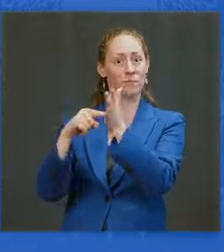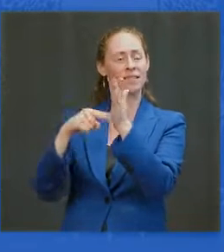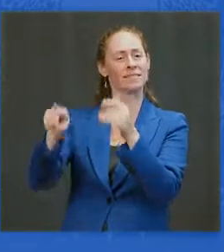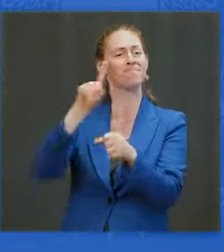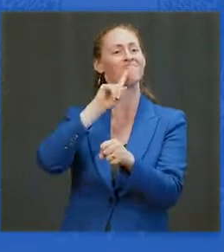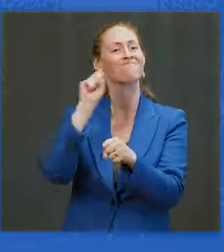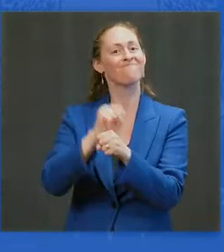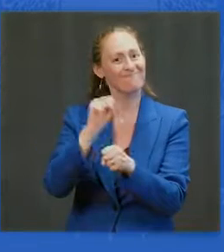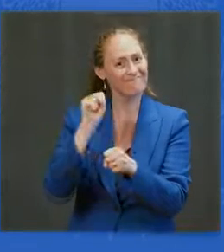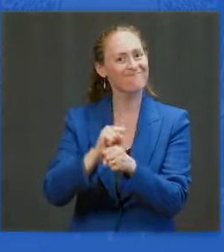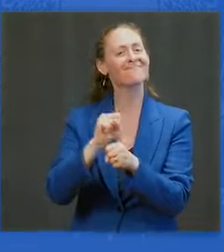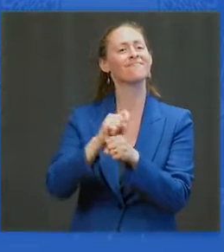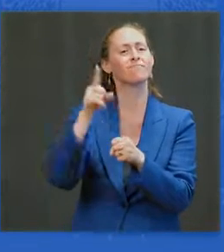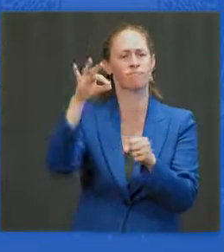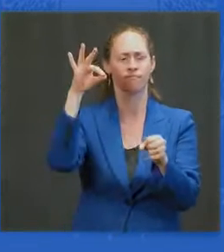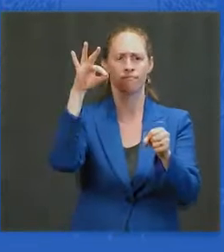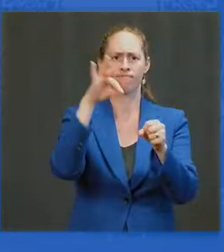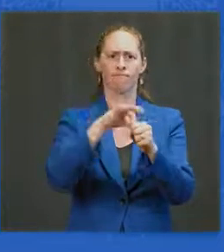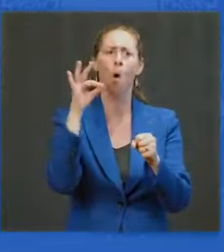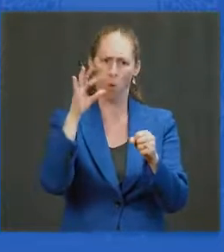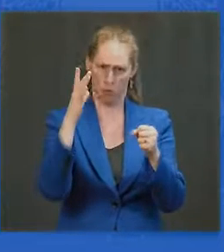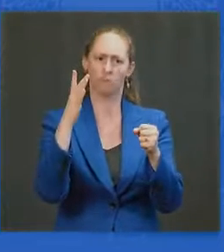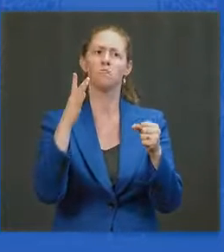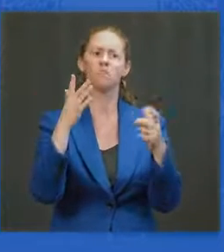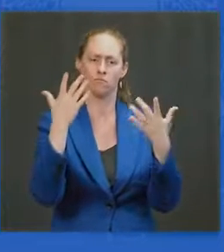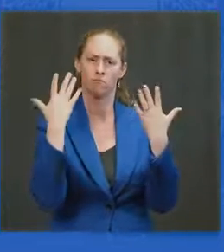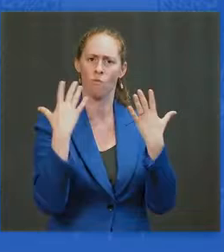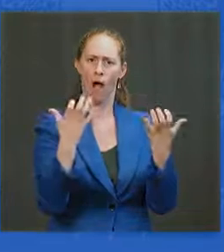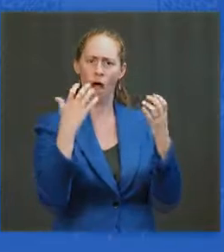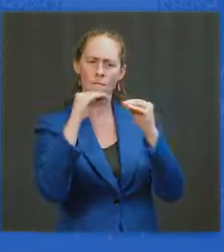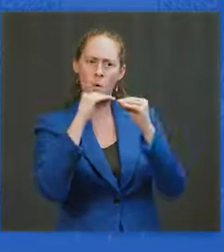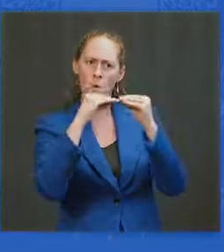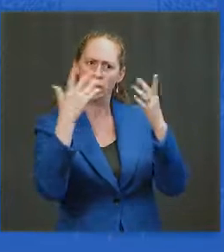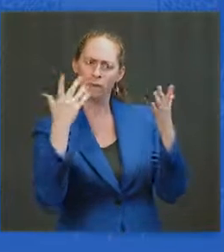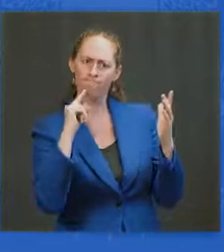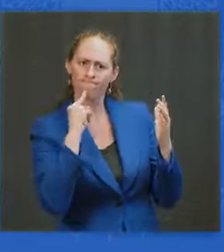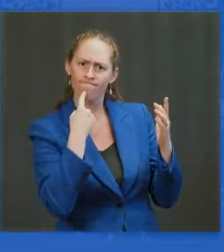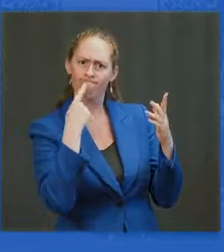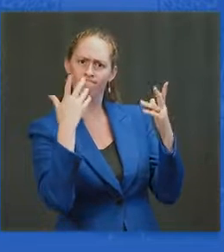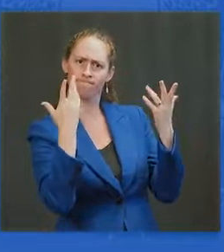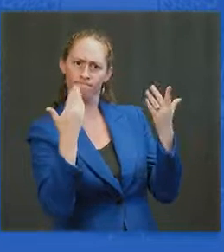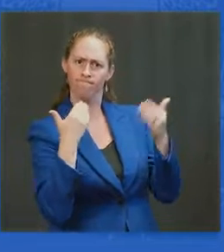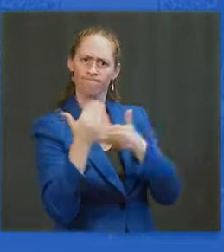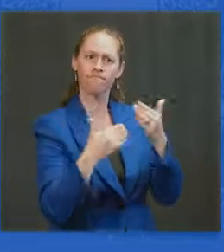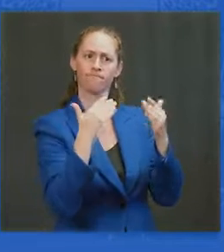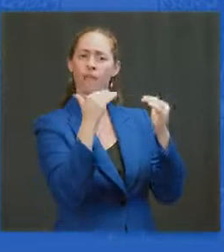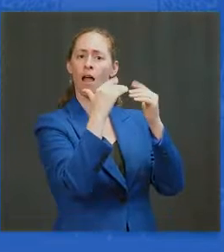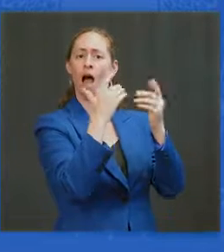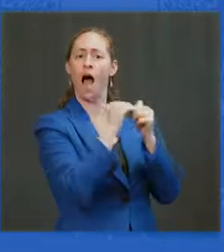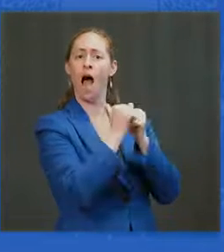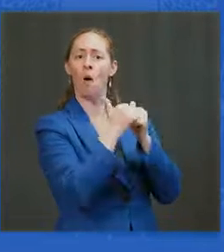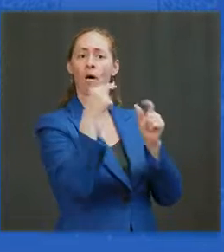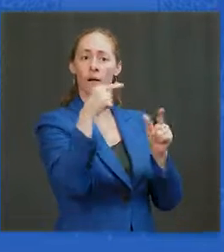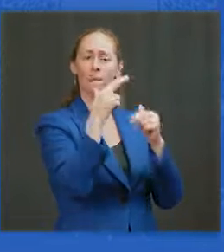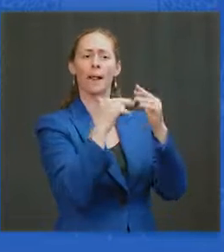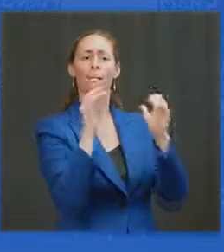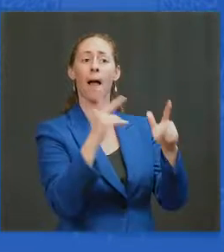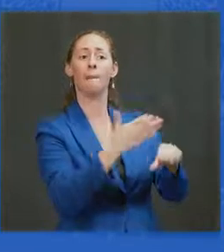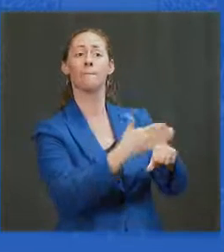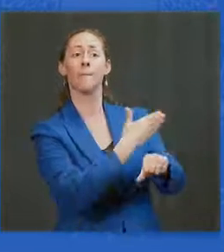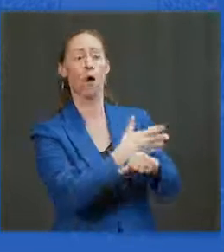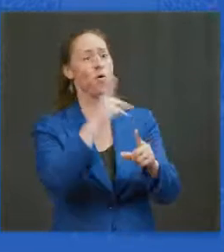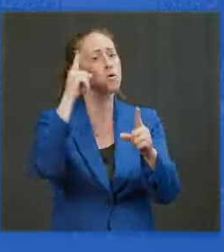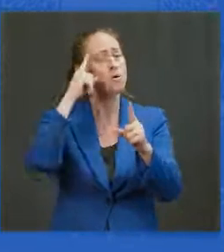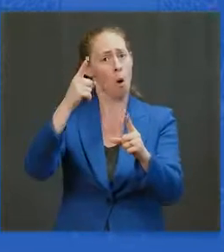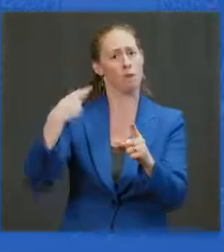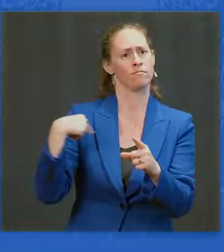them to consider my Build Back Better agenda, a broad framework to make housing more affordable, bring down the cost of prescription drugs